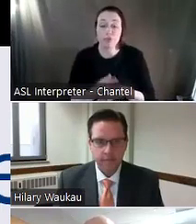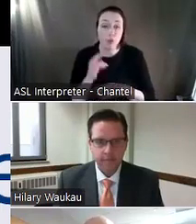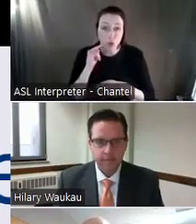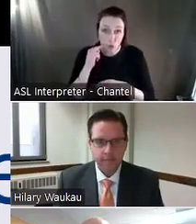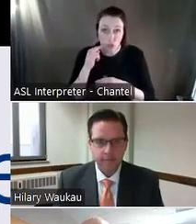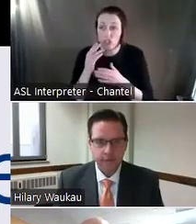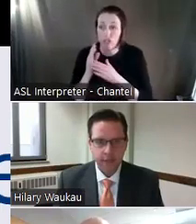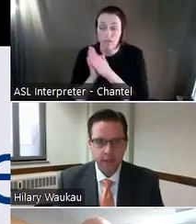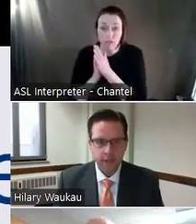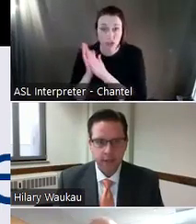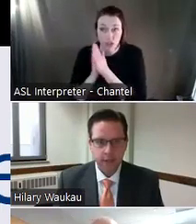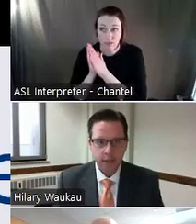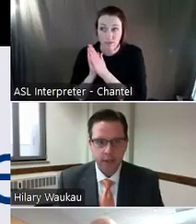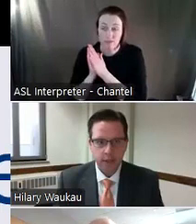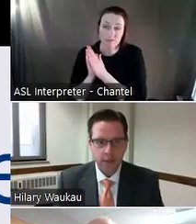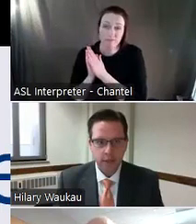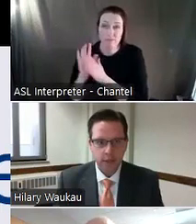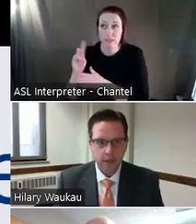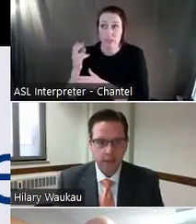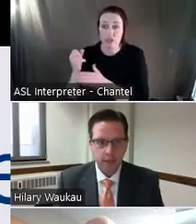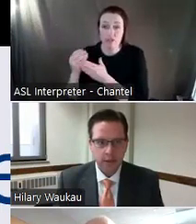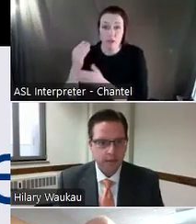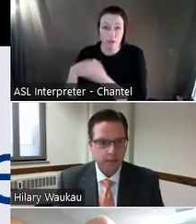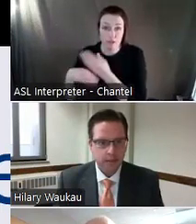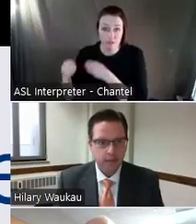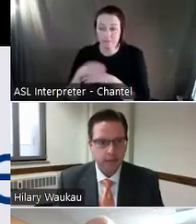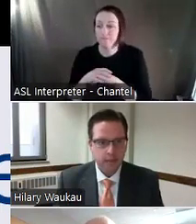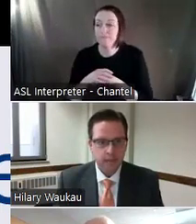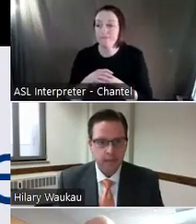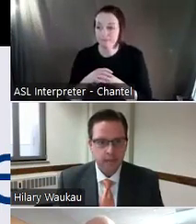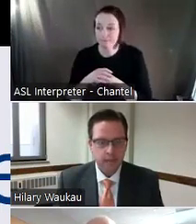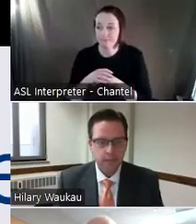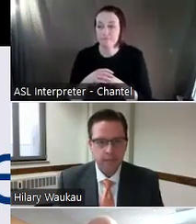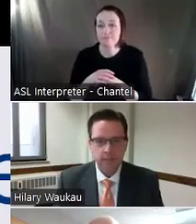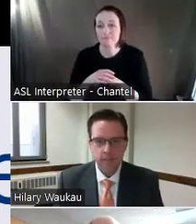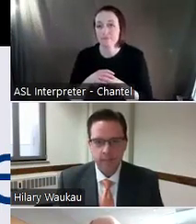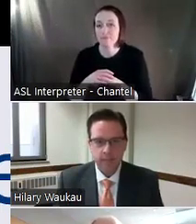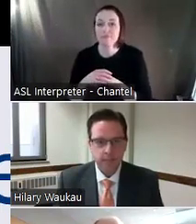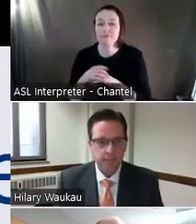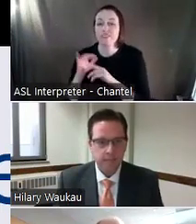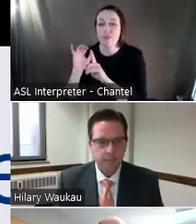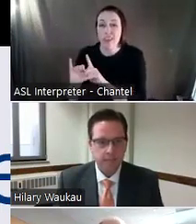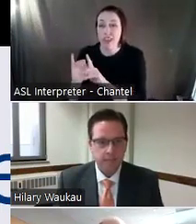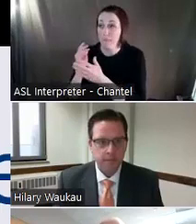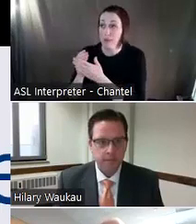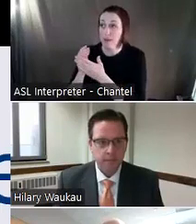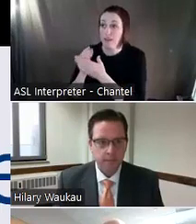DHS budget. And it is not explicitly conditioned on Medicaid expansion.